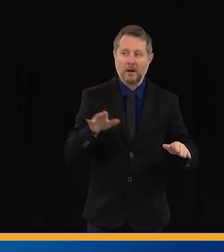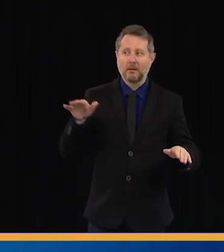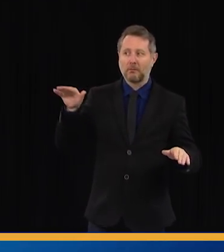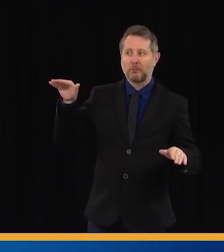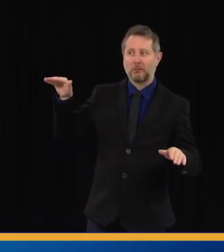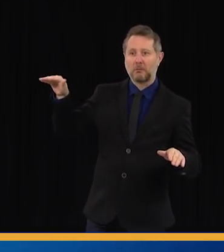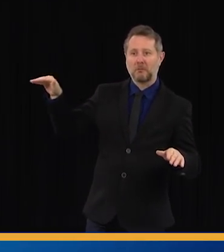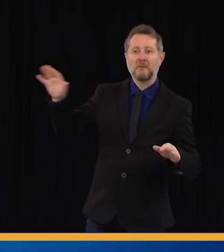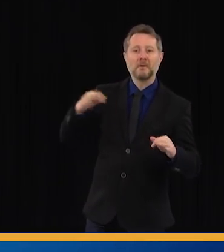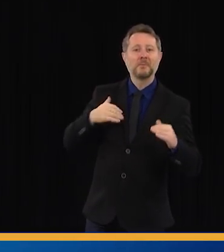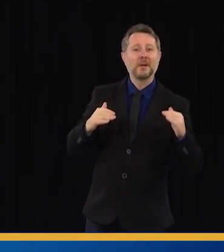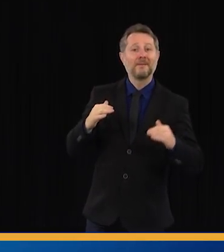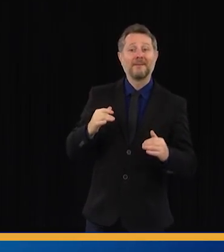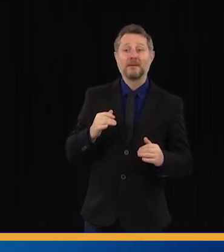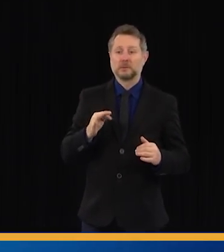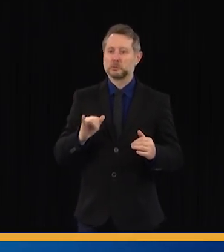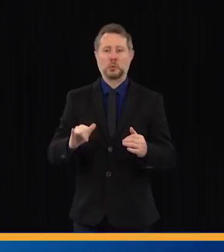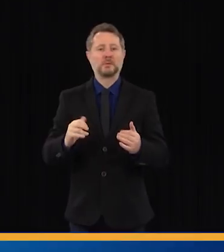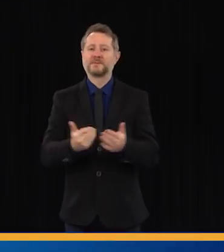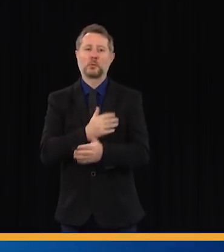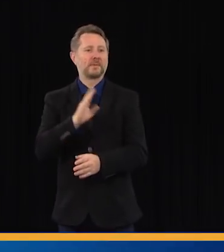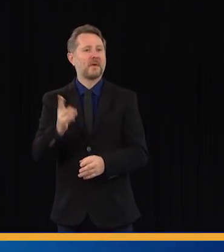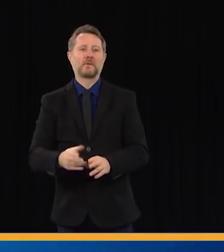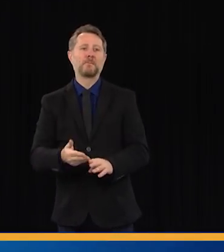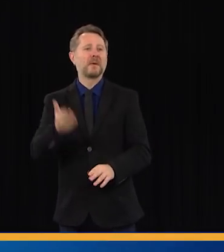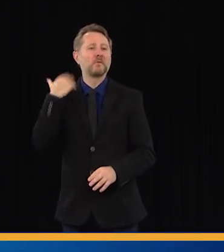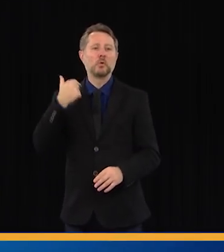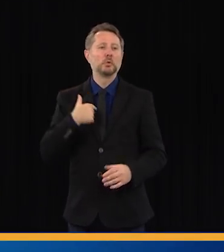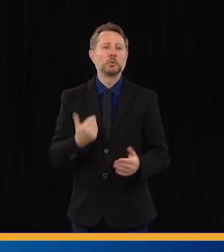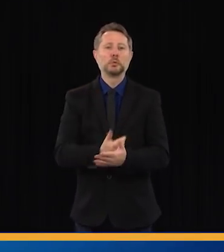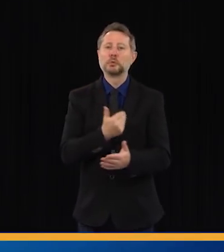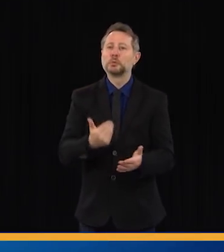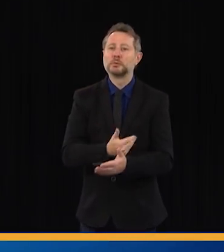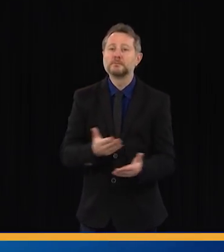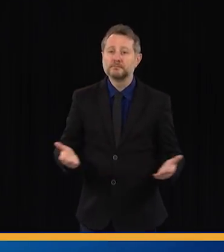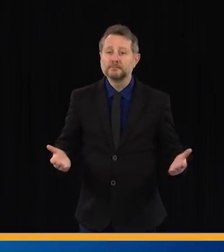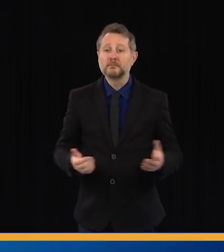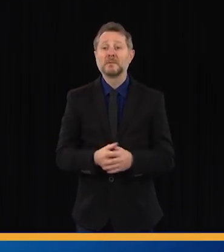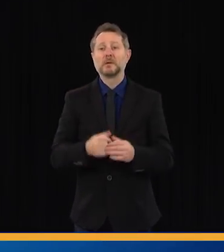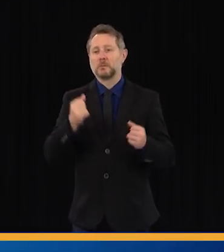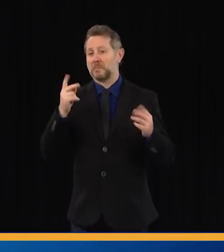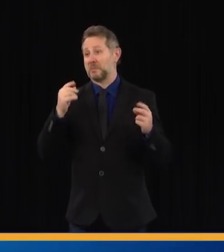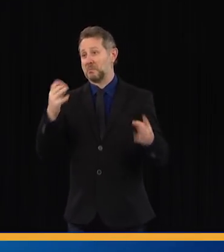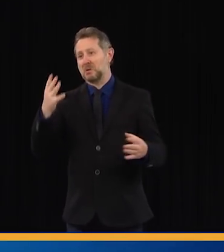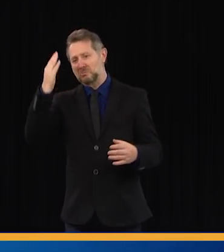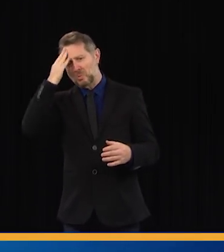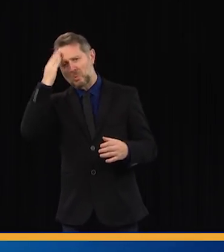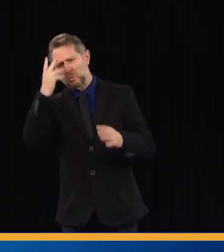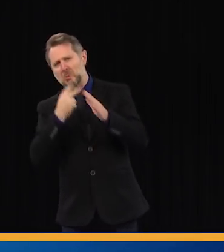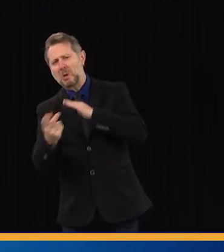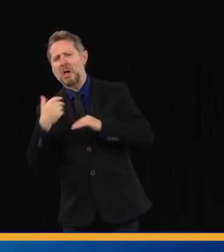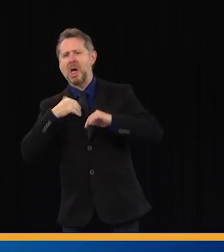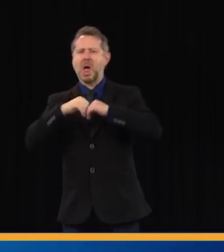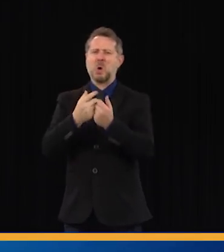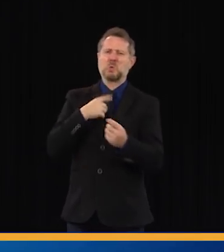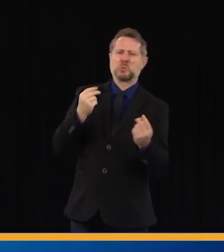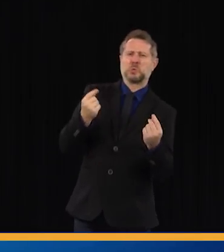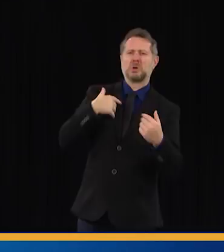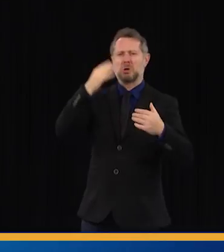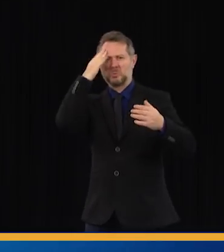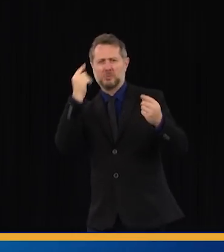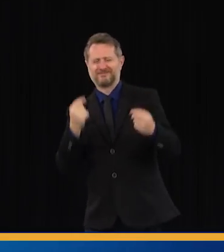has never been done before. And nobody can tell you today, I know how to do that, because it just hasn't